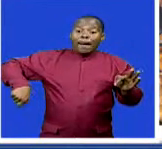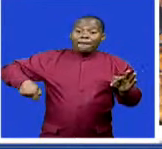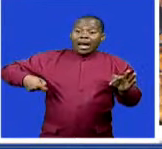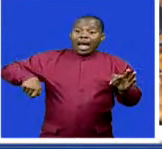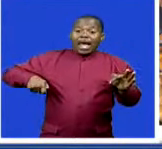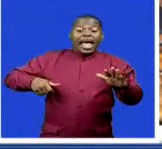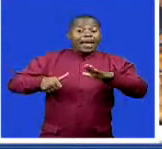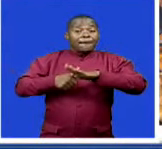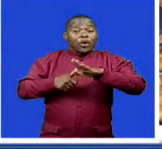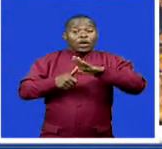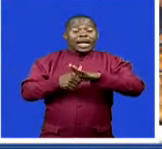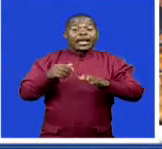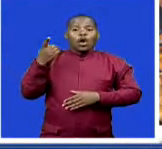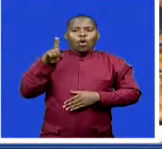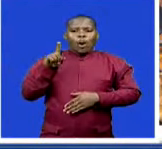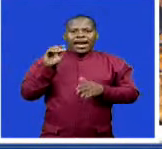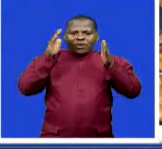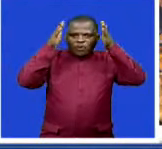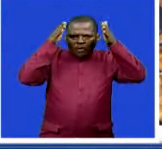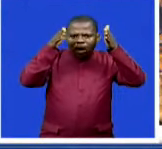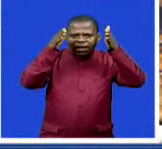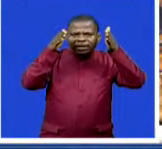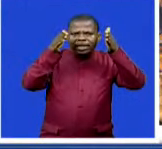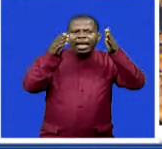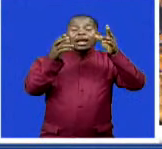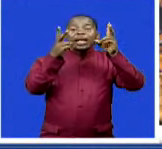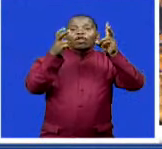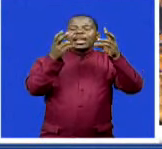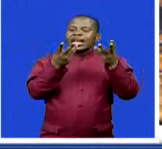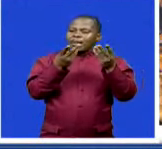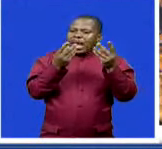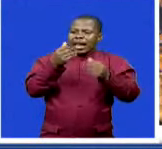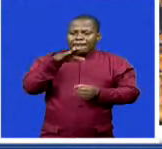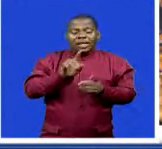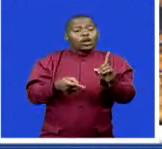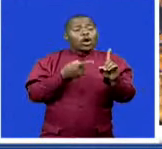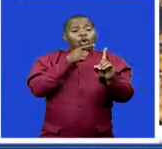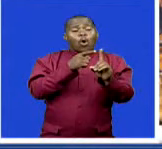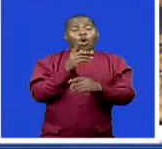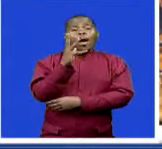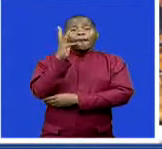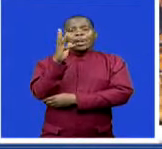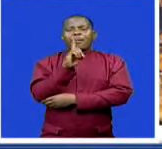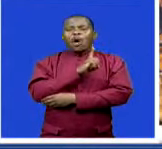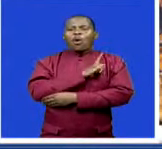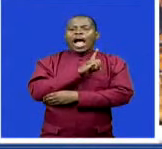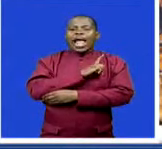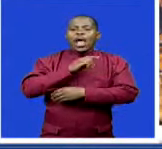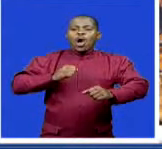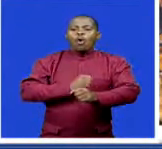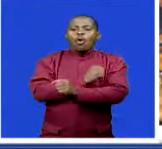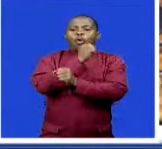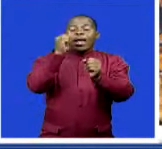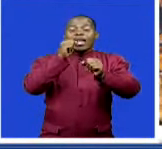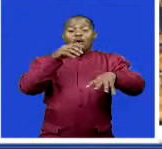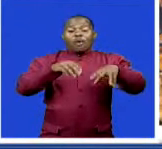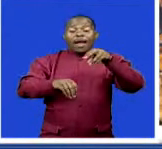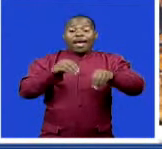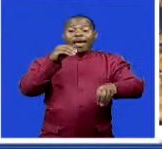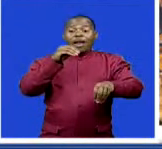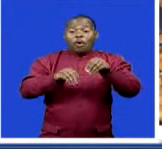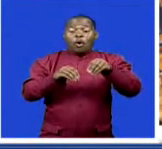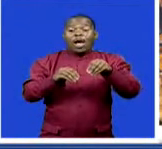their coffers are empty. Bembe was speaking after he was elected chairman of the association at Bosco Primary School in